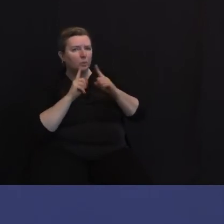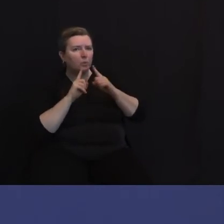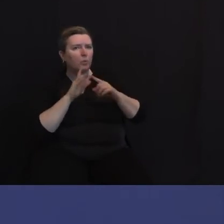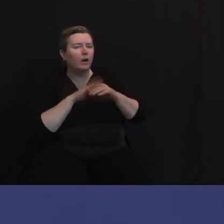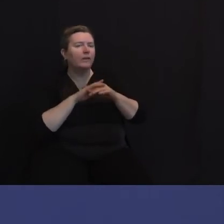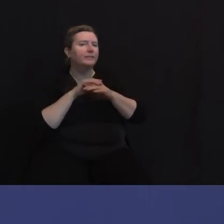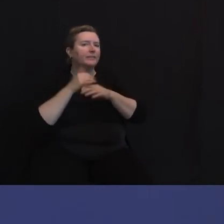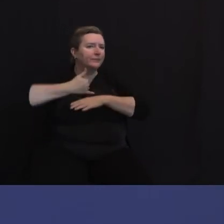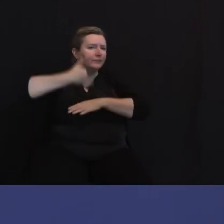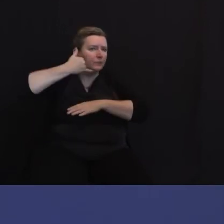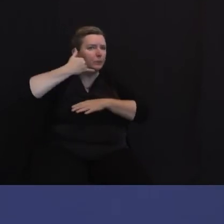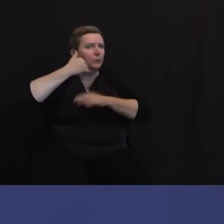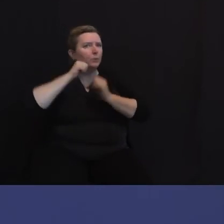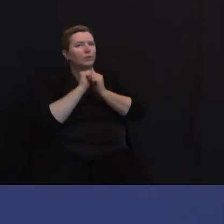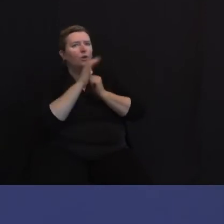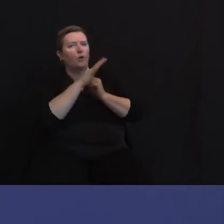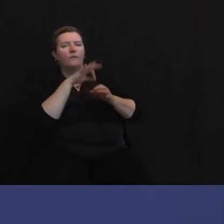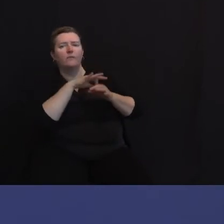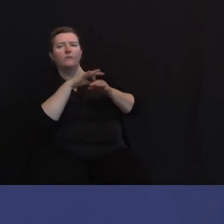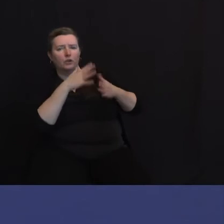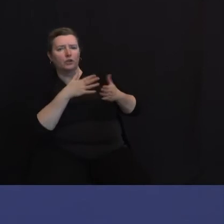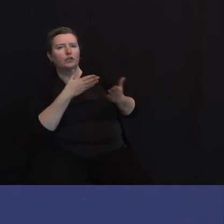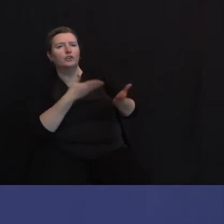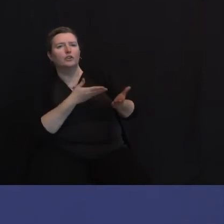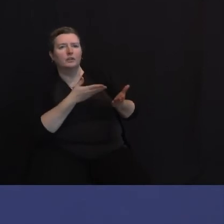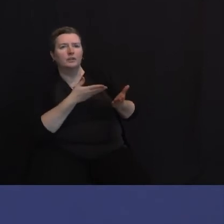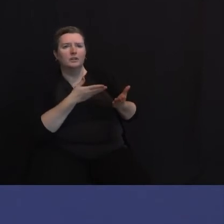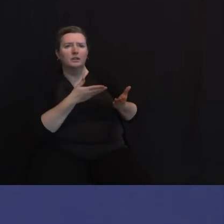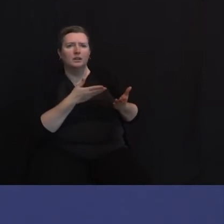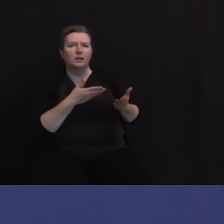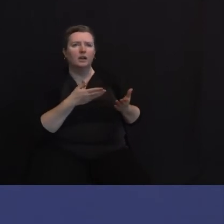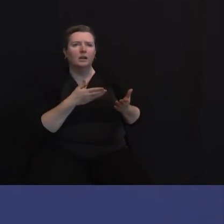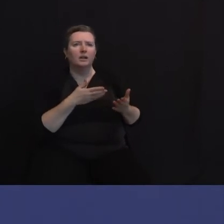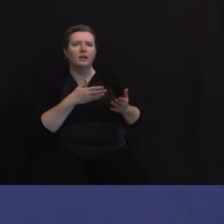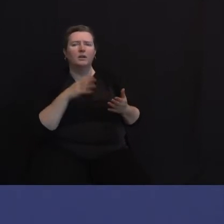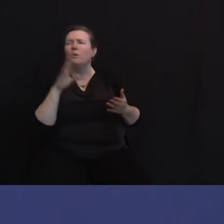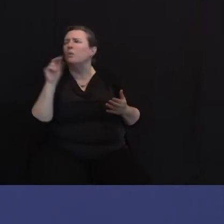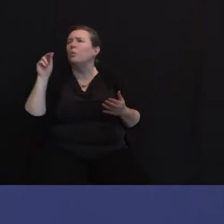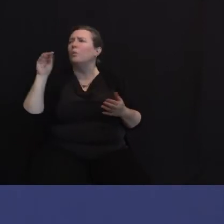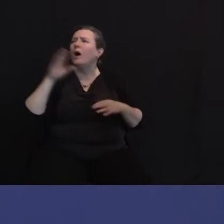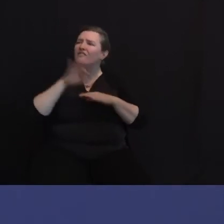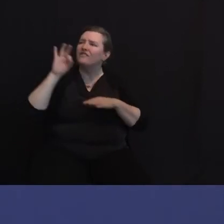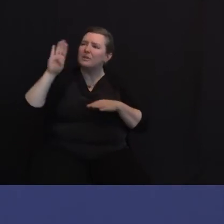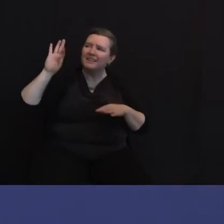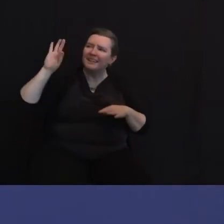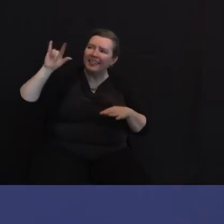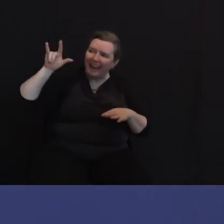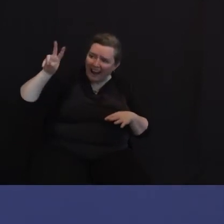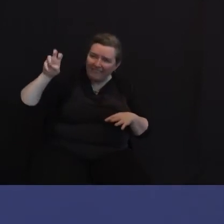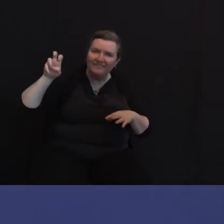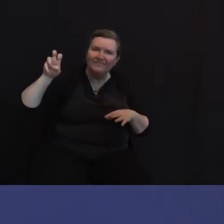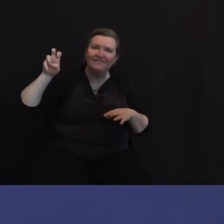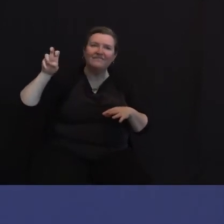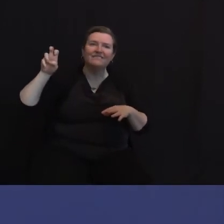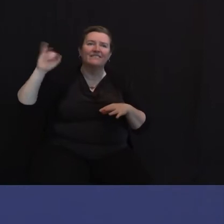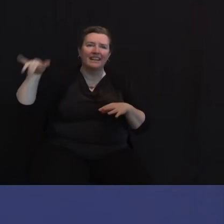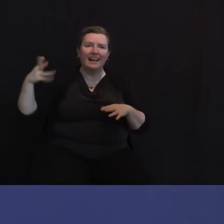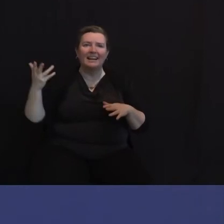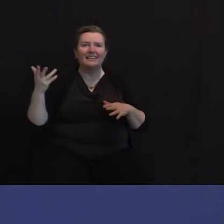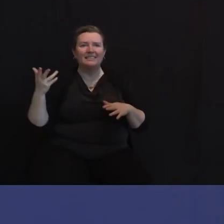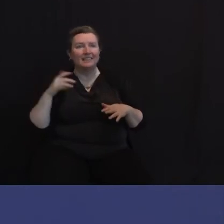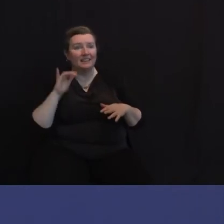her constituents, as I understand. What's that? Facebook Live. And it's not the only story, Dustin, that I've heard,